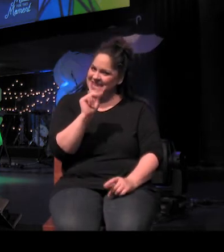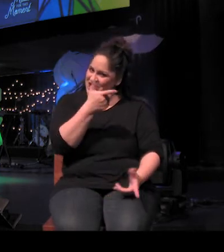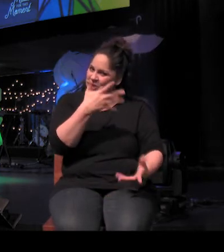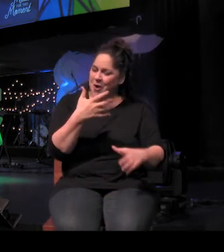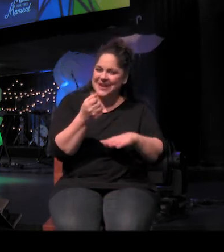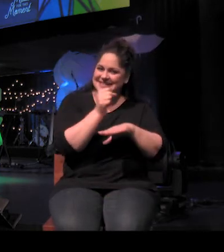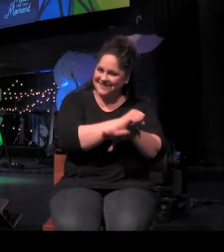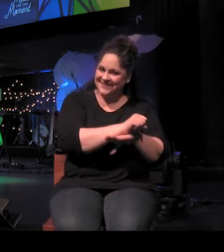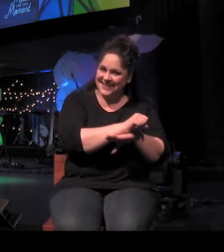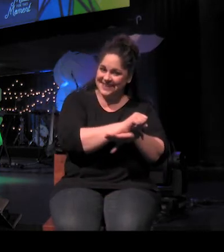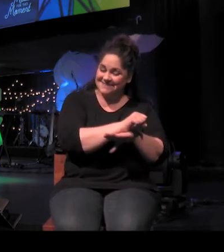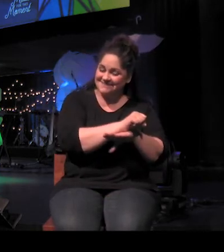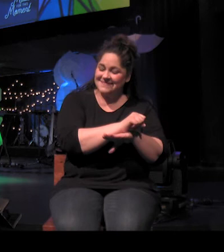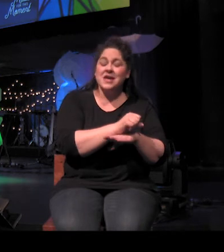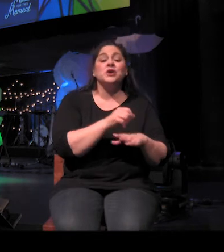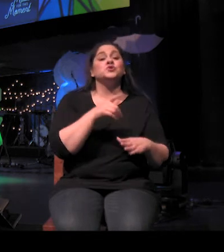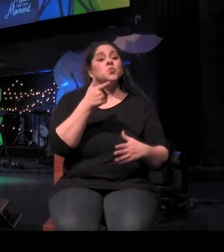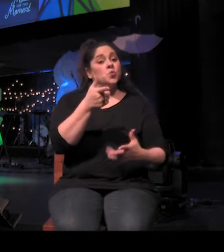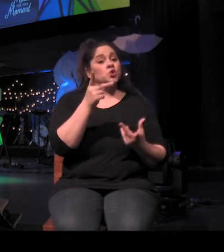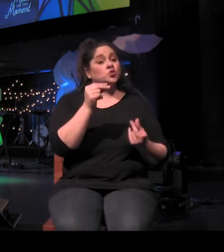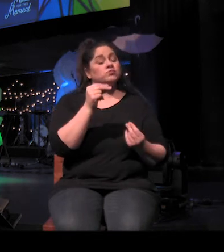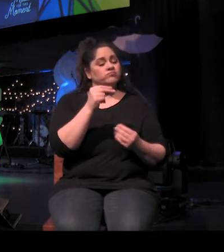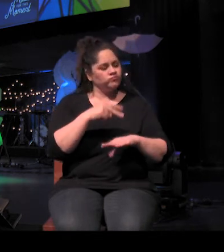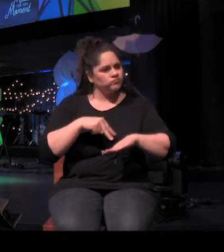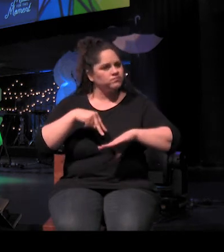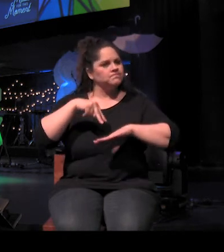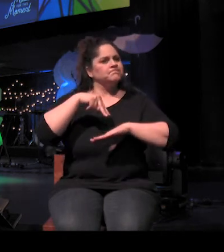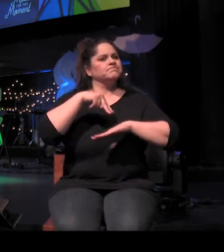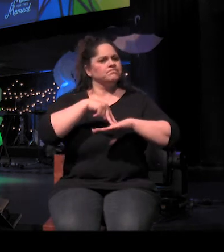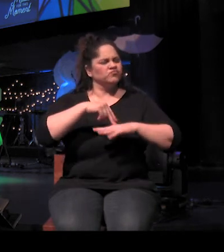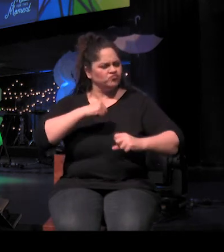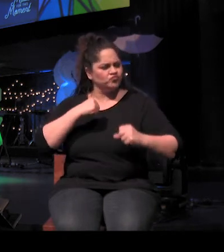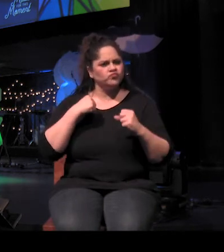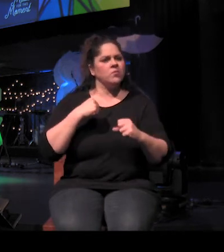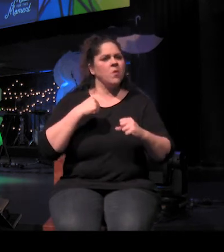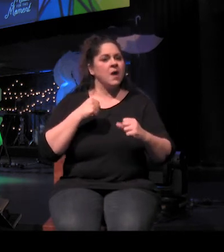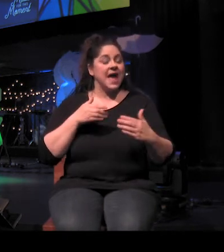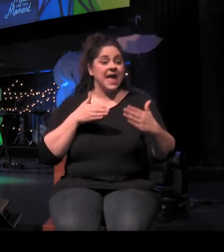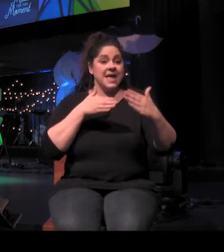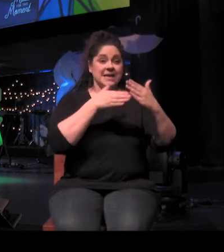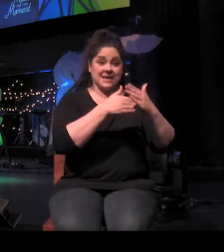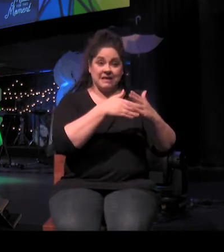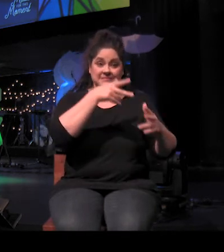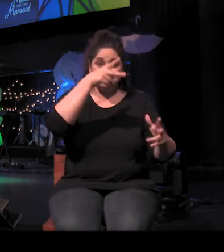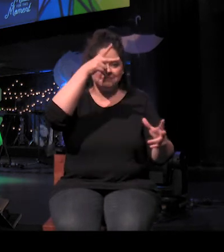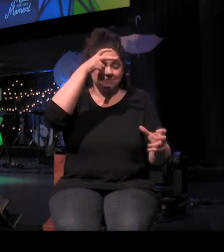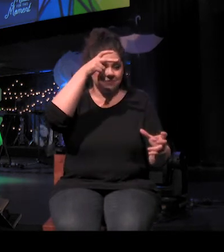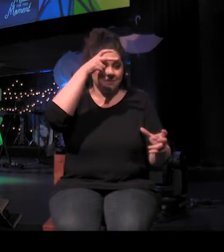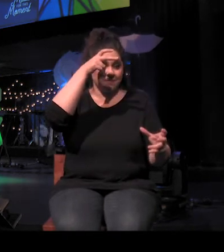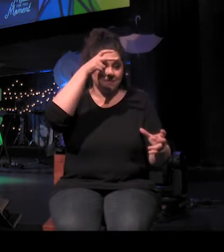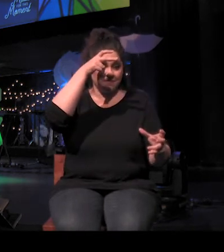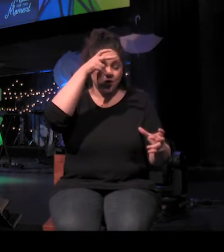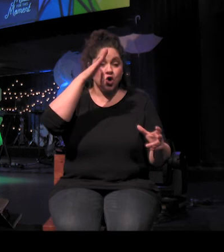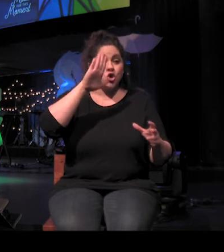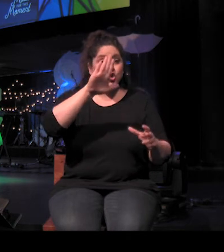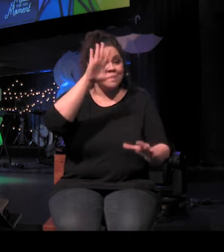what are we supposed to do about that? Stand firm against him and be strong in your